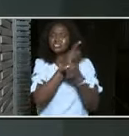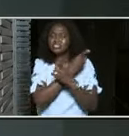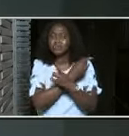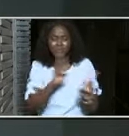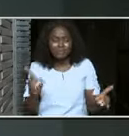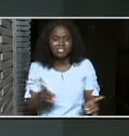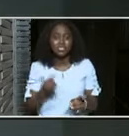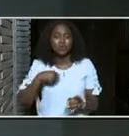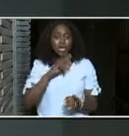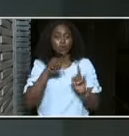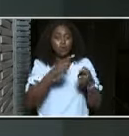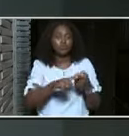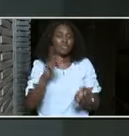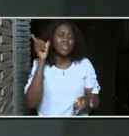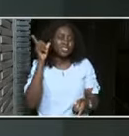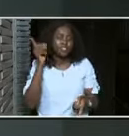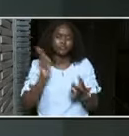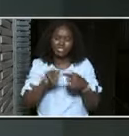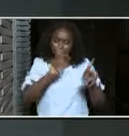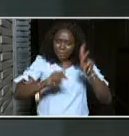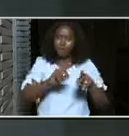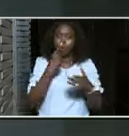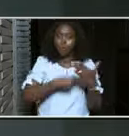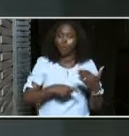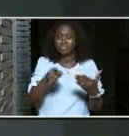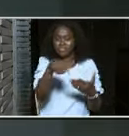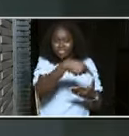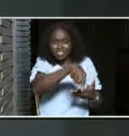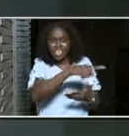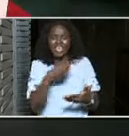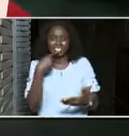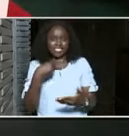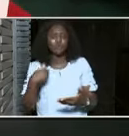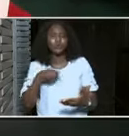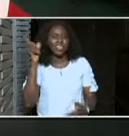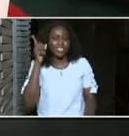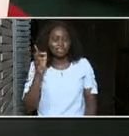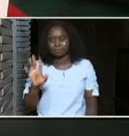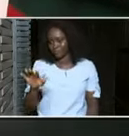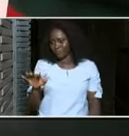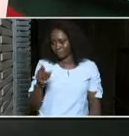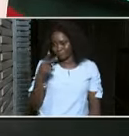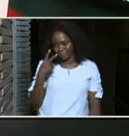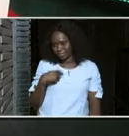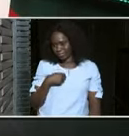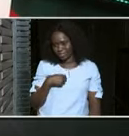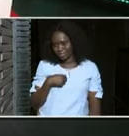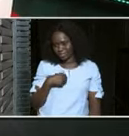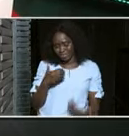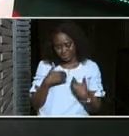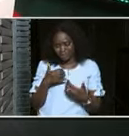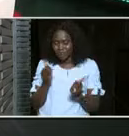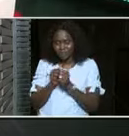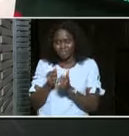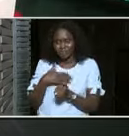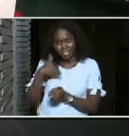people. What they say, we listen to them. Okay. Those who are... You saw me carrying my phone. I'm not very good with numbers. So I was doing some